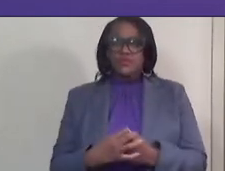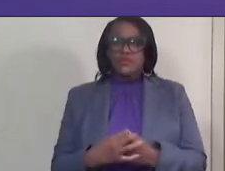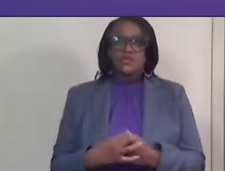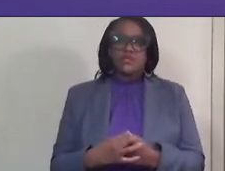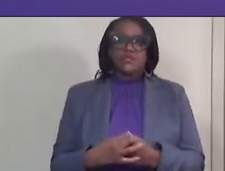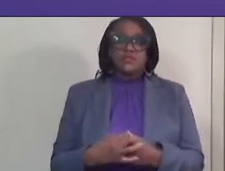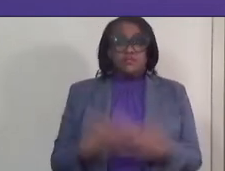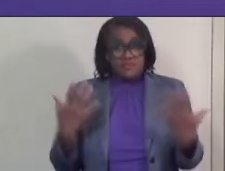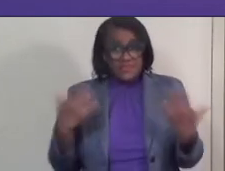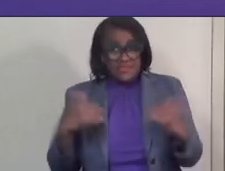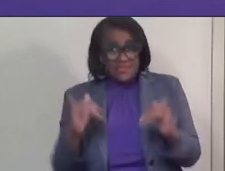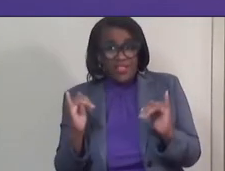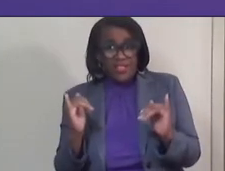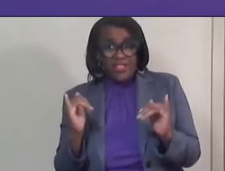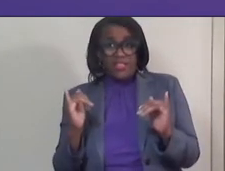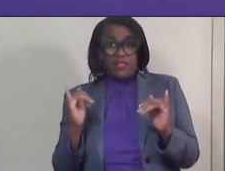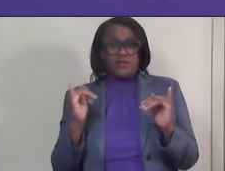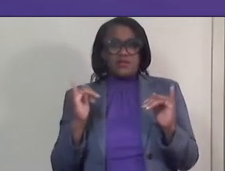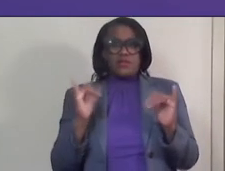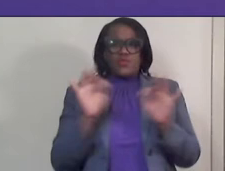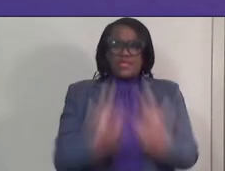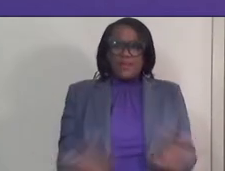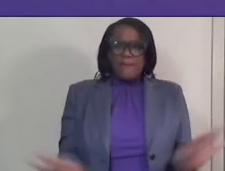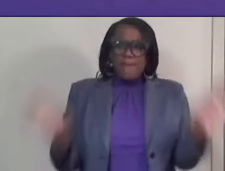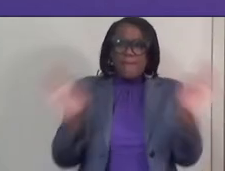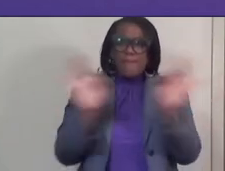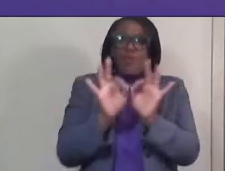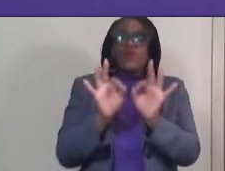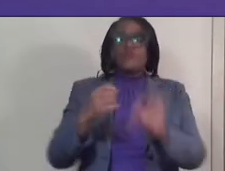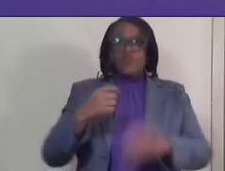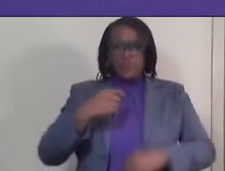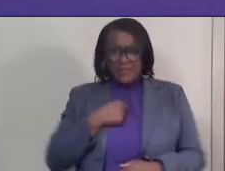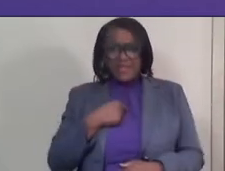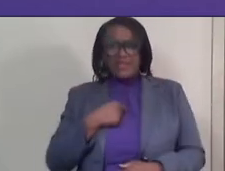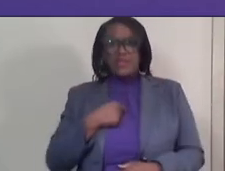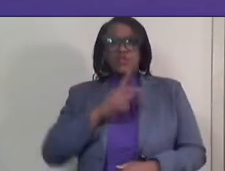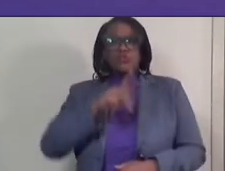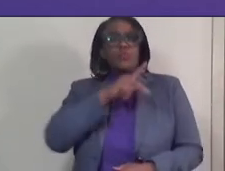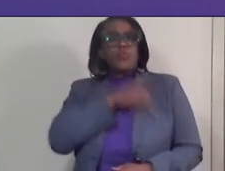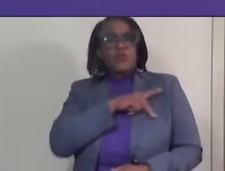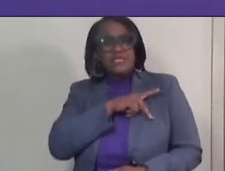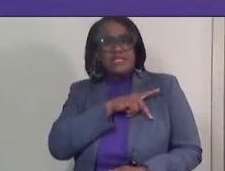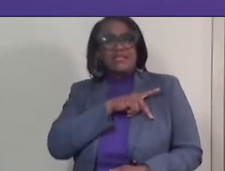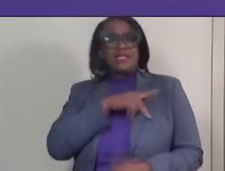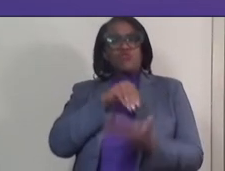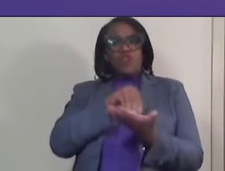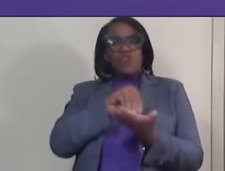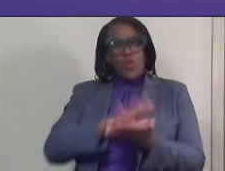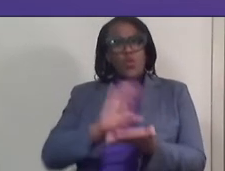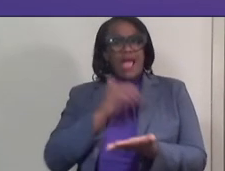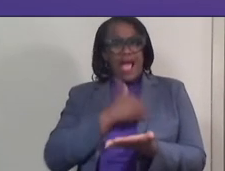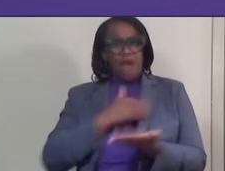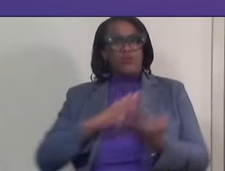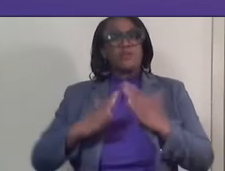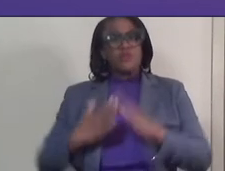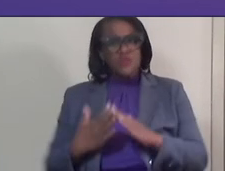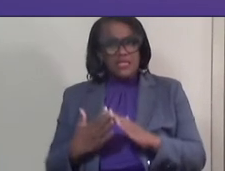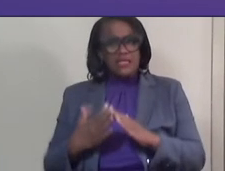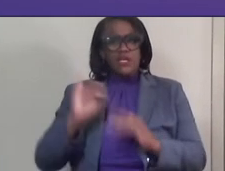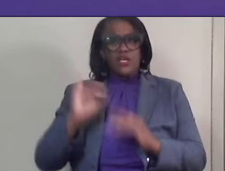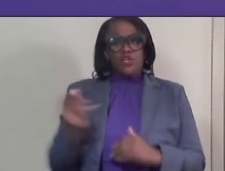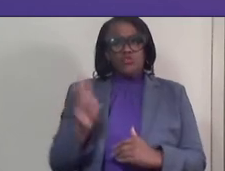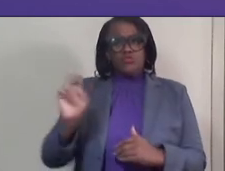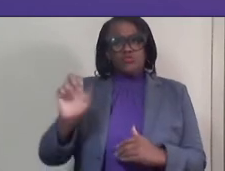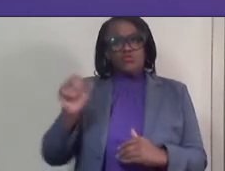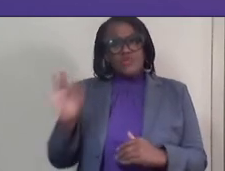Still, it was important for me to personally record our community Juneteenth